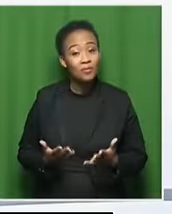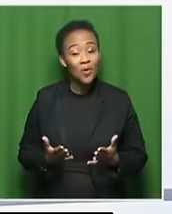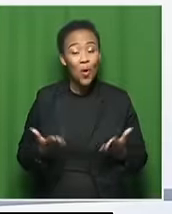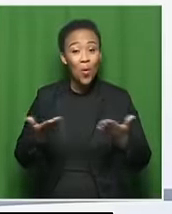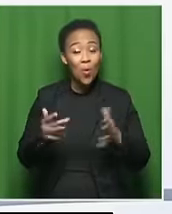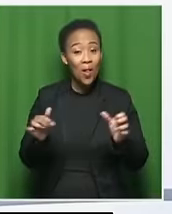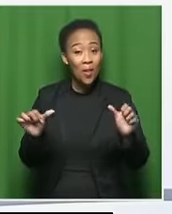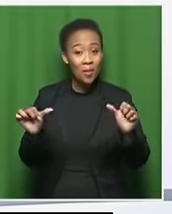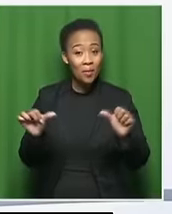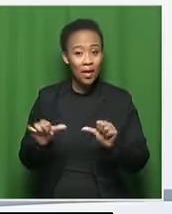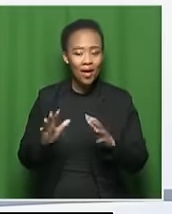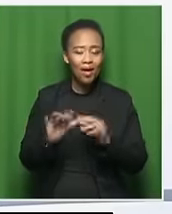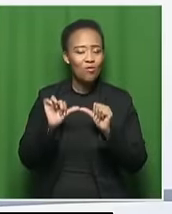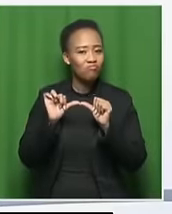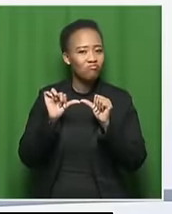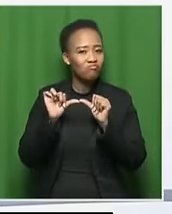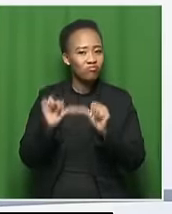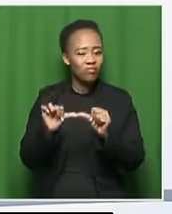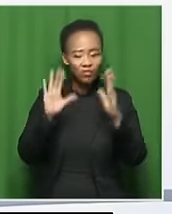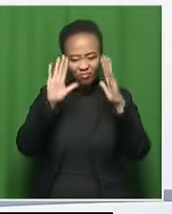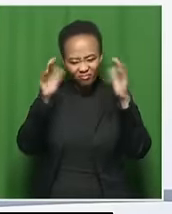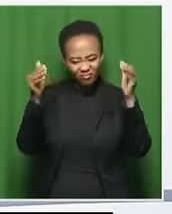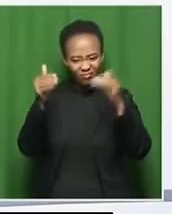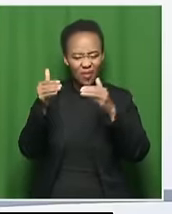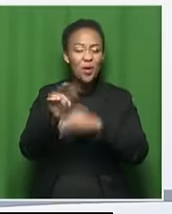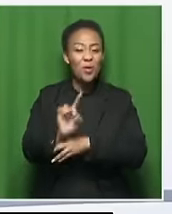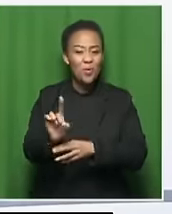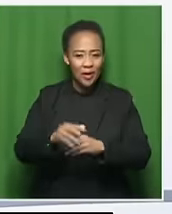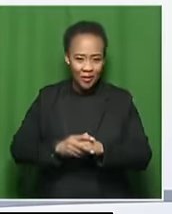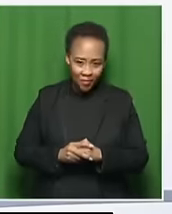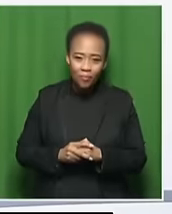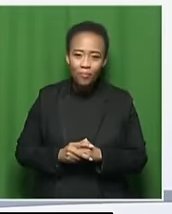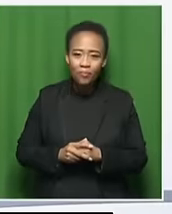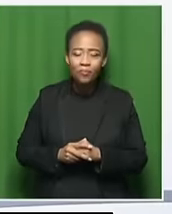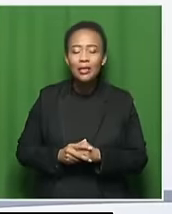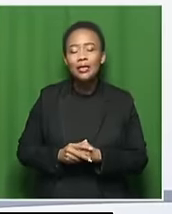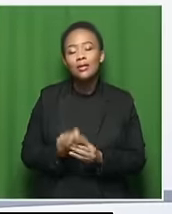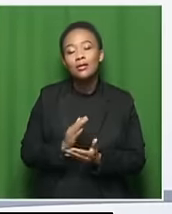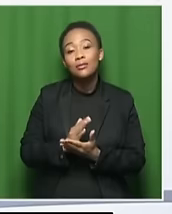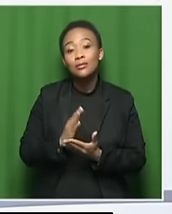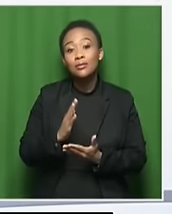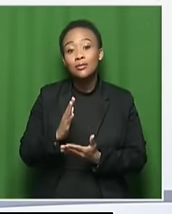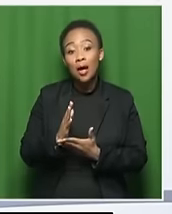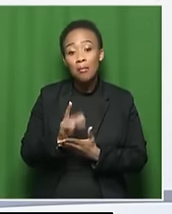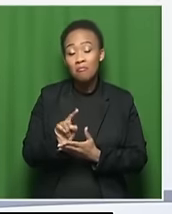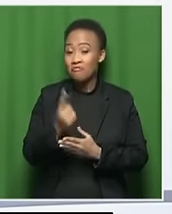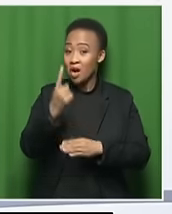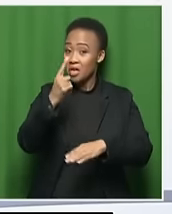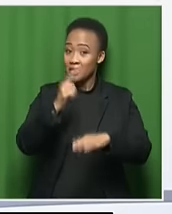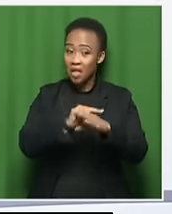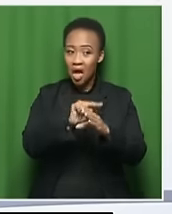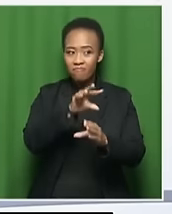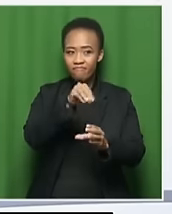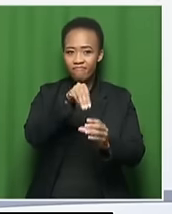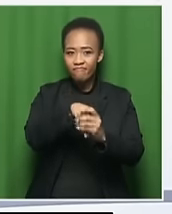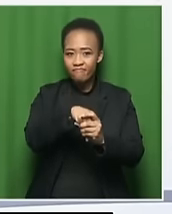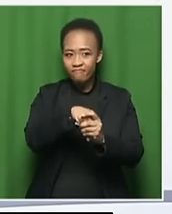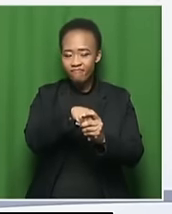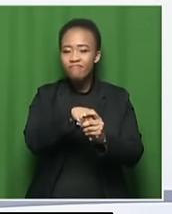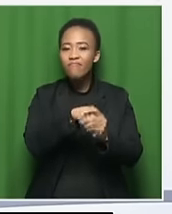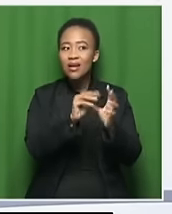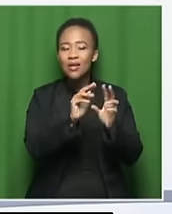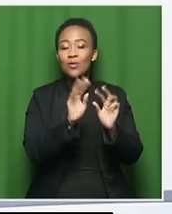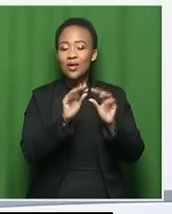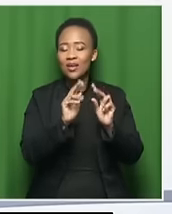welcome back. And of course, we continue with our focus on just having a look at some of the first-time contestants to the National